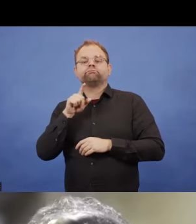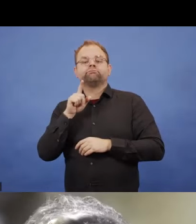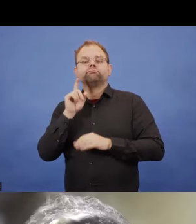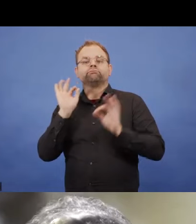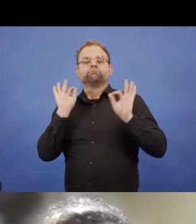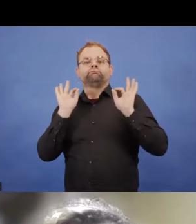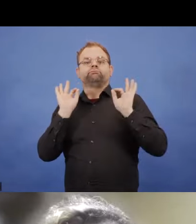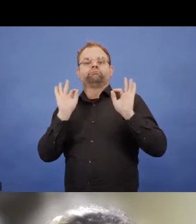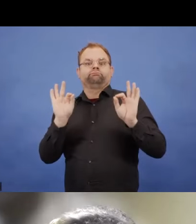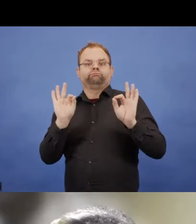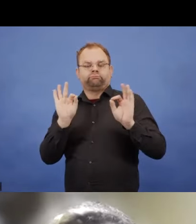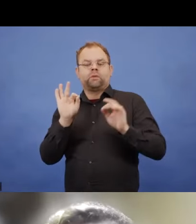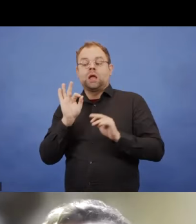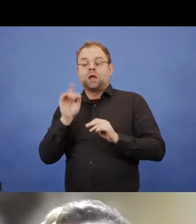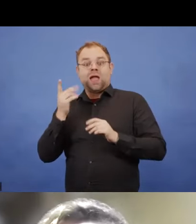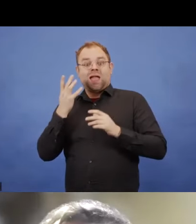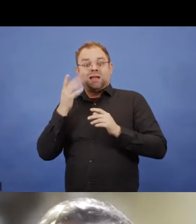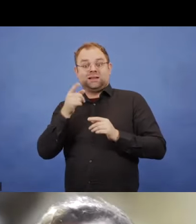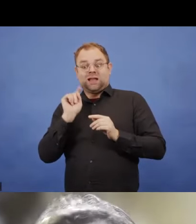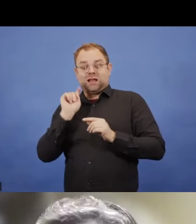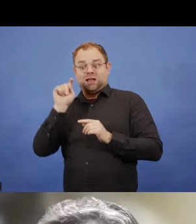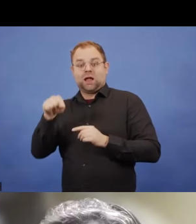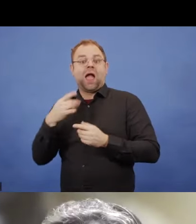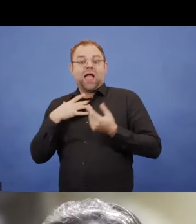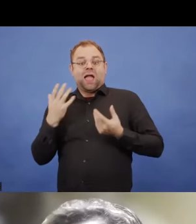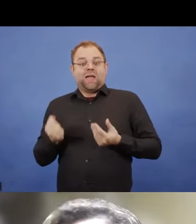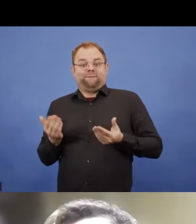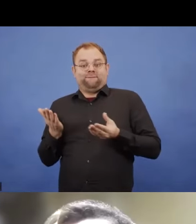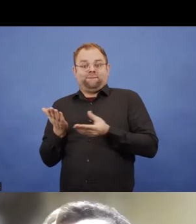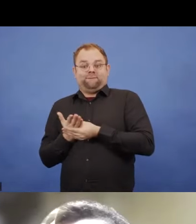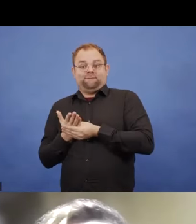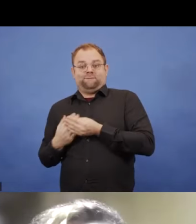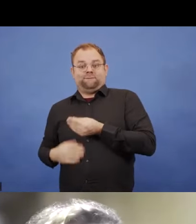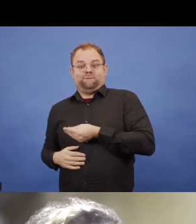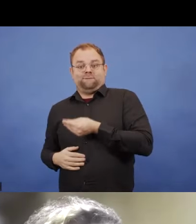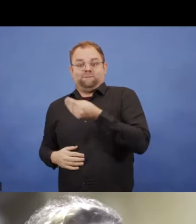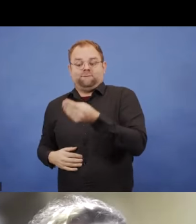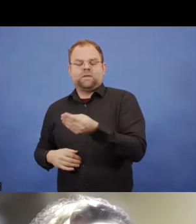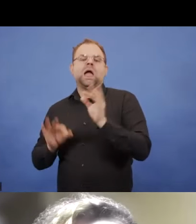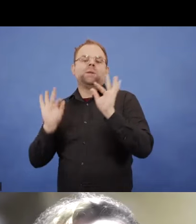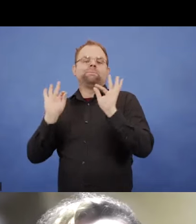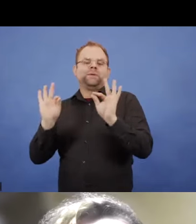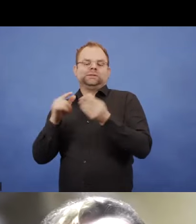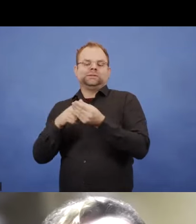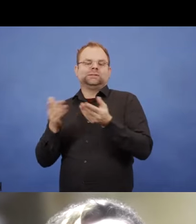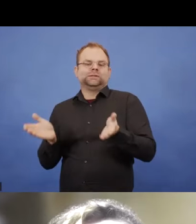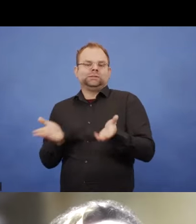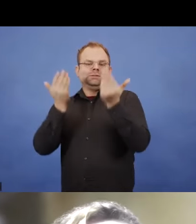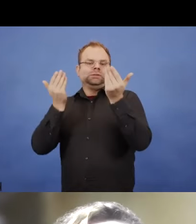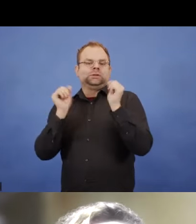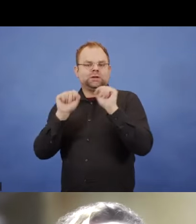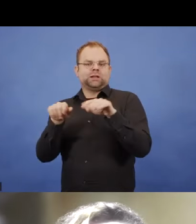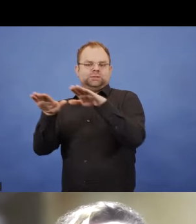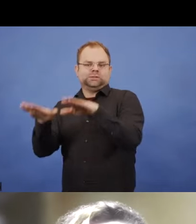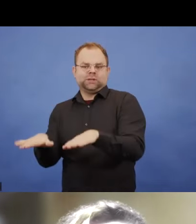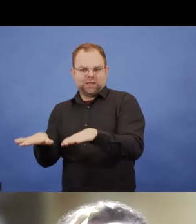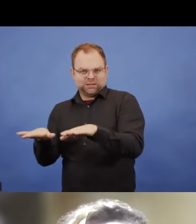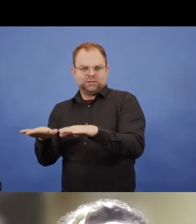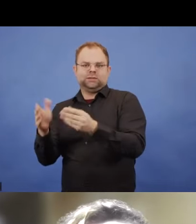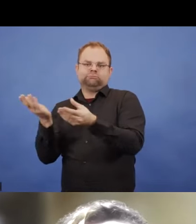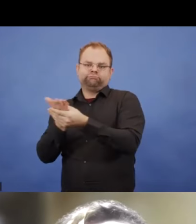being processed and considered, until either you're recognized as a refugee or final rejection of the claim. After